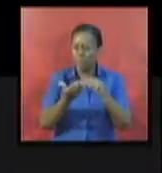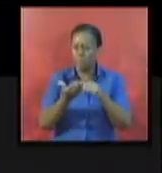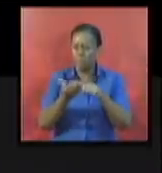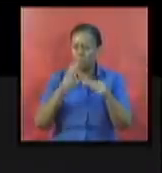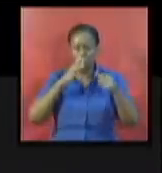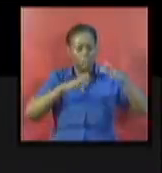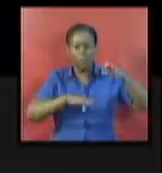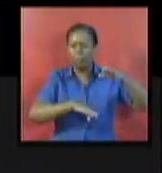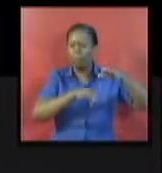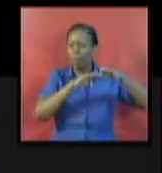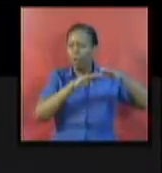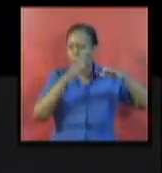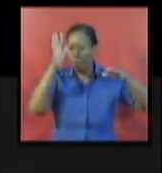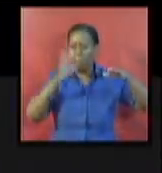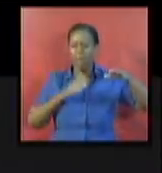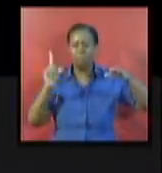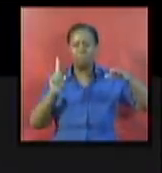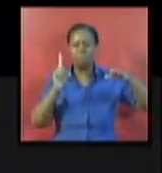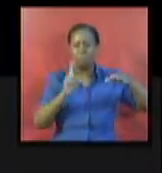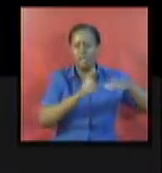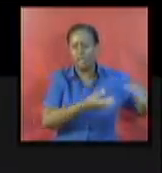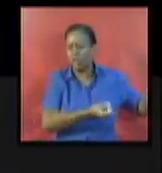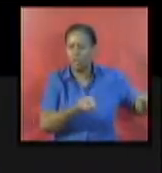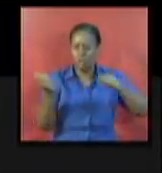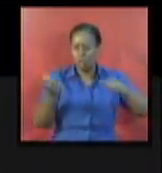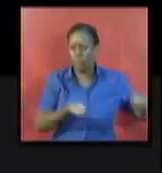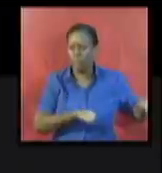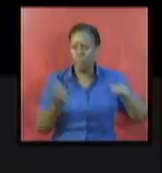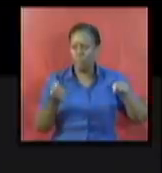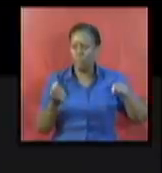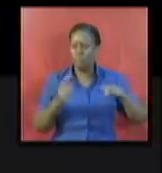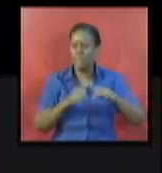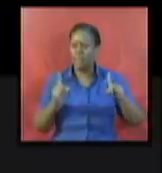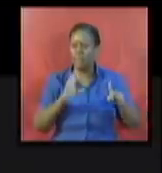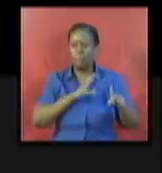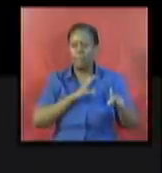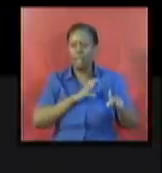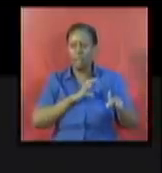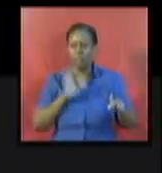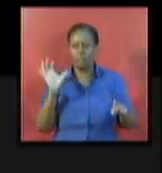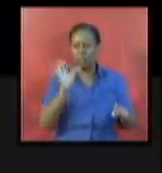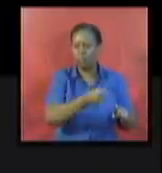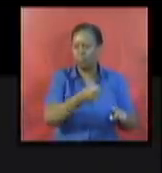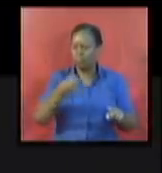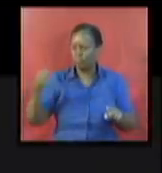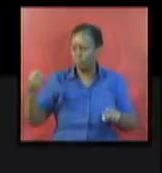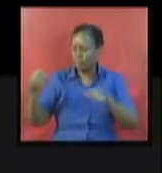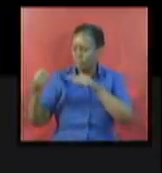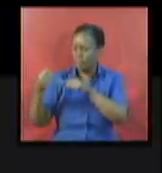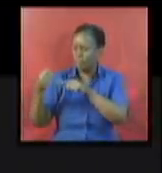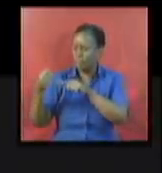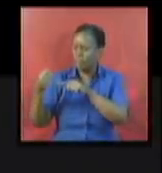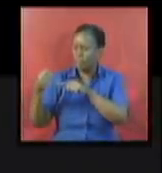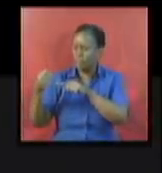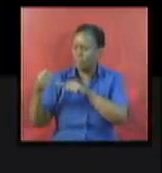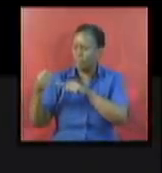was arrested and charged. So, I mean, the fishermen here now, they're now actually wondering,